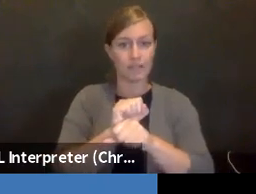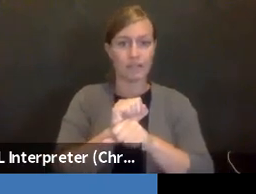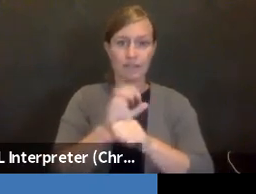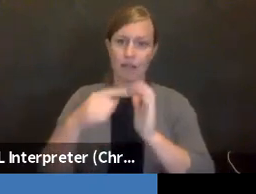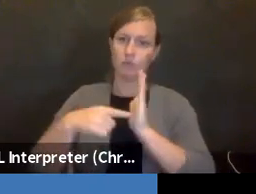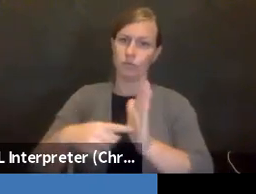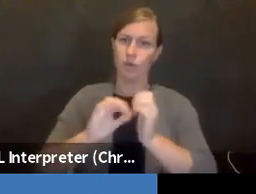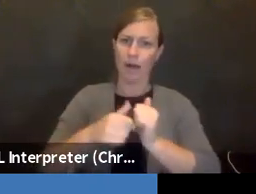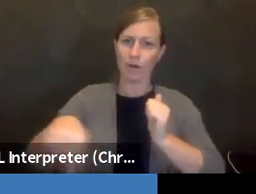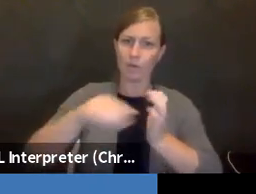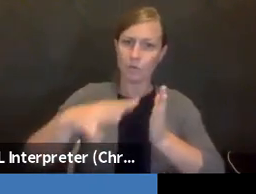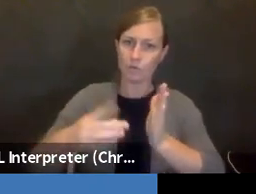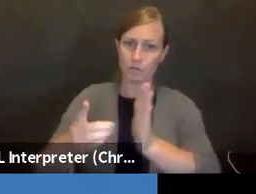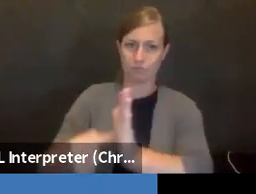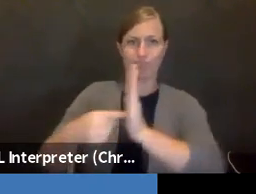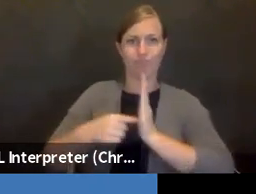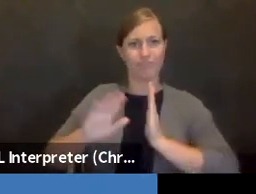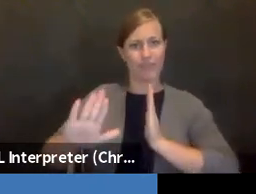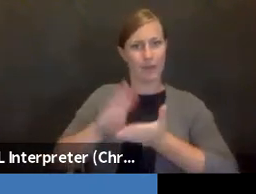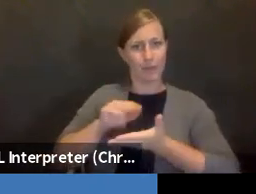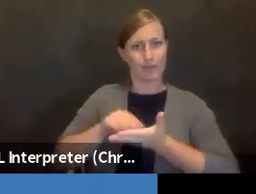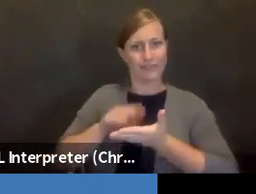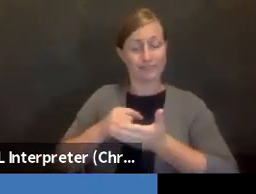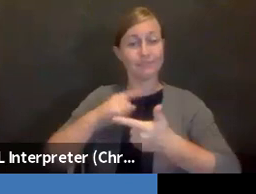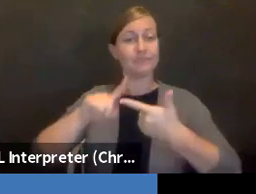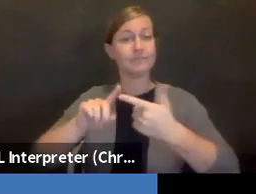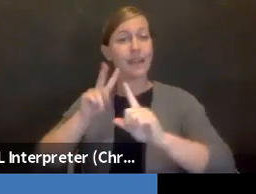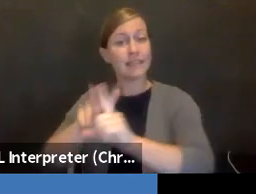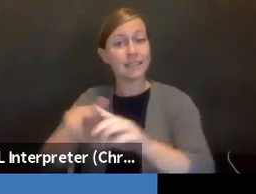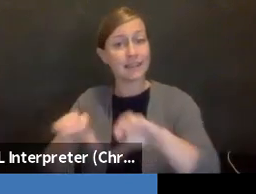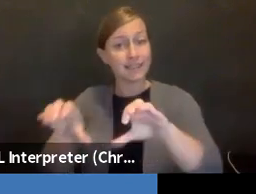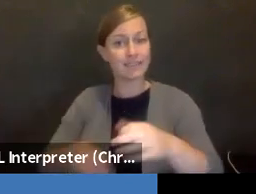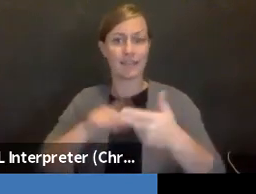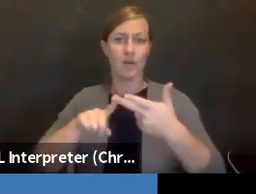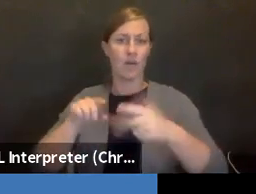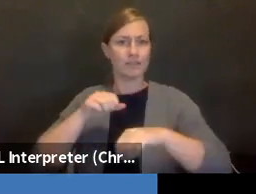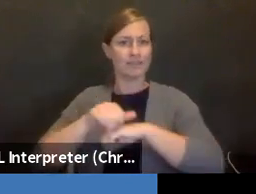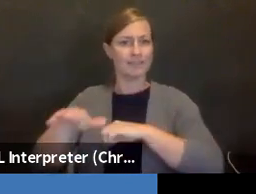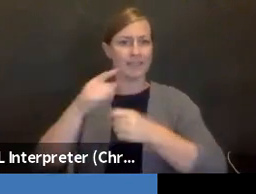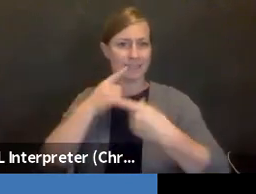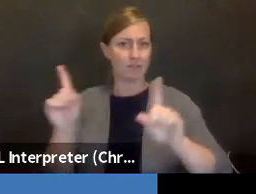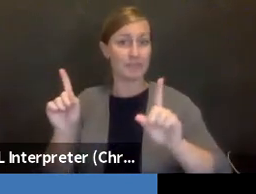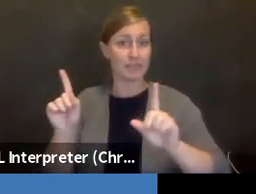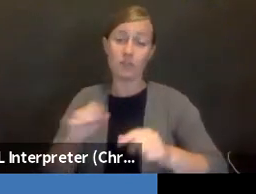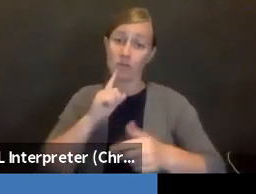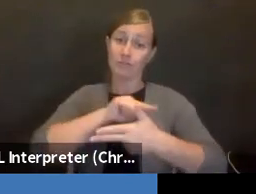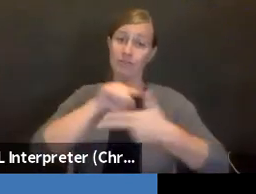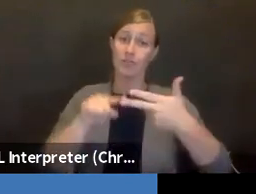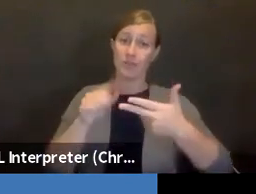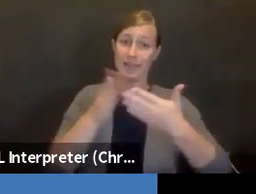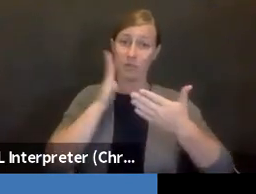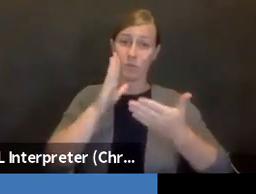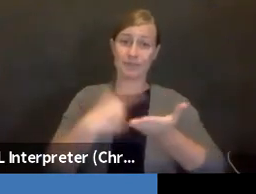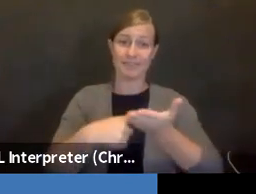students demonstrate their learning. I can assign an activity, or I can send an announcement. So basically the 3 things we're going to talk about